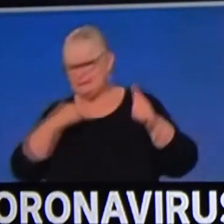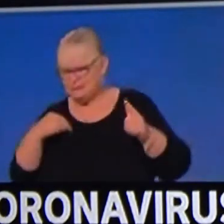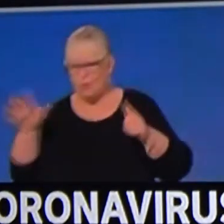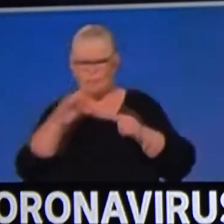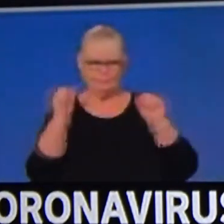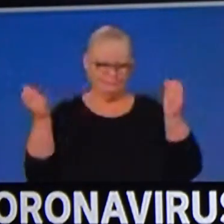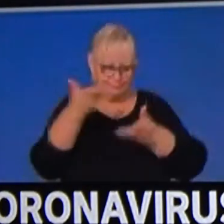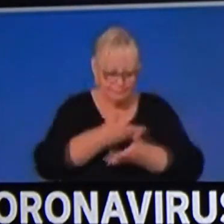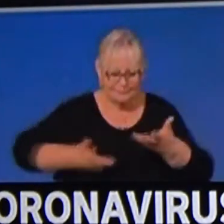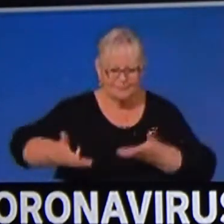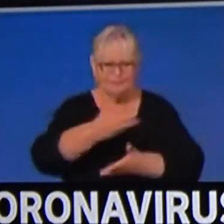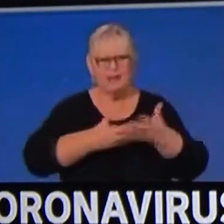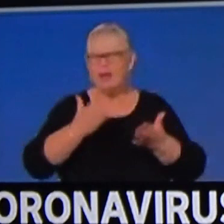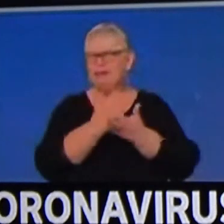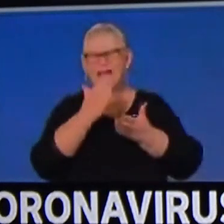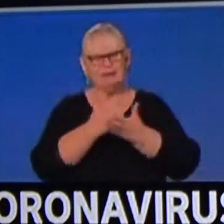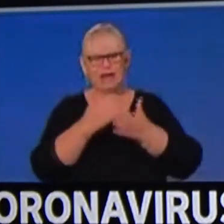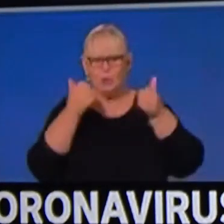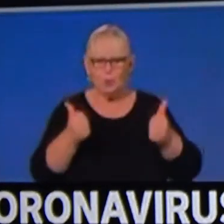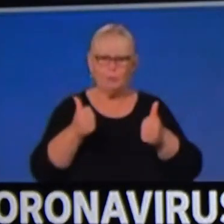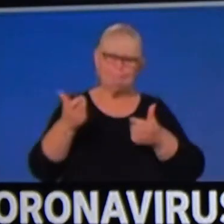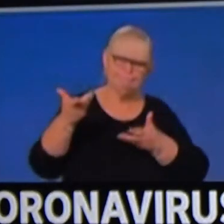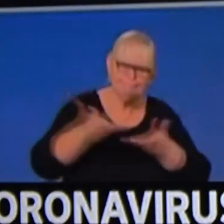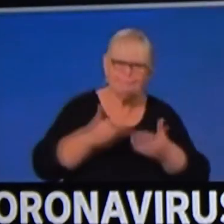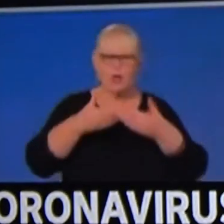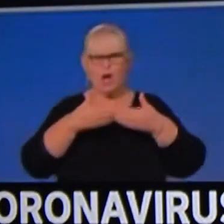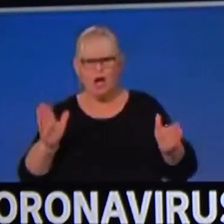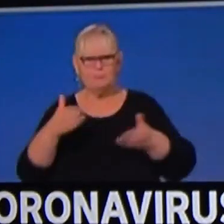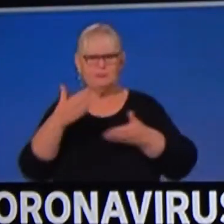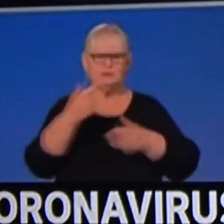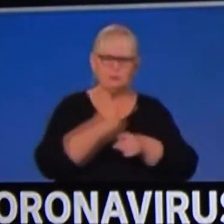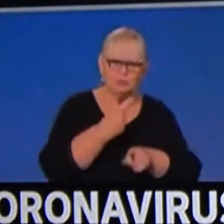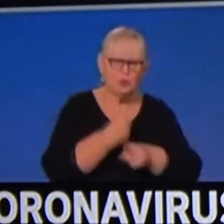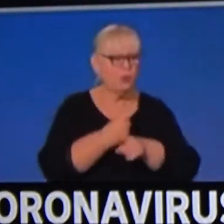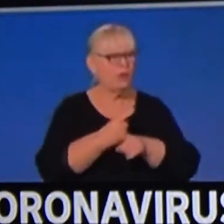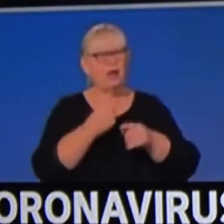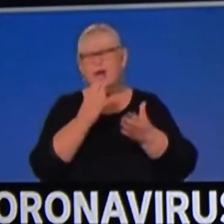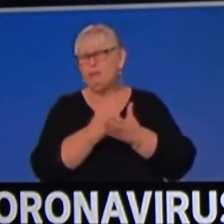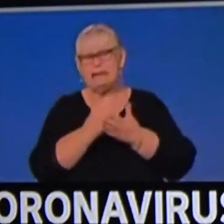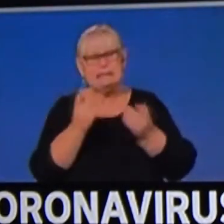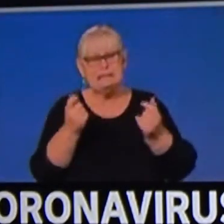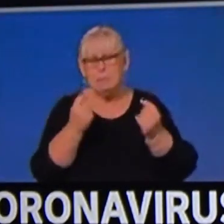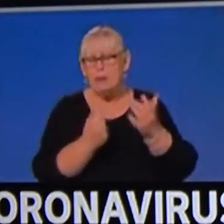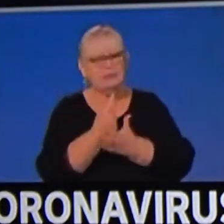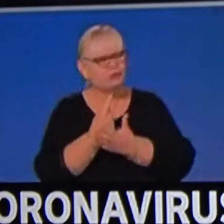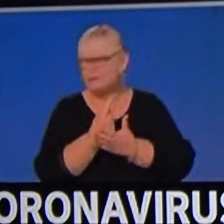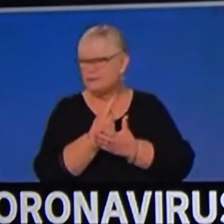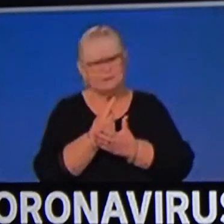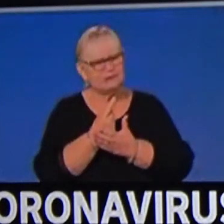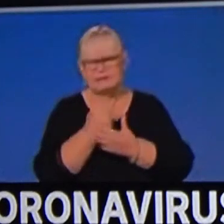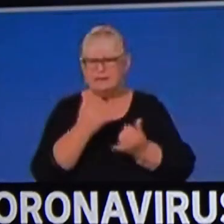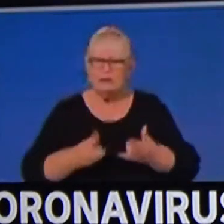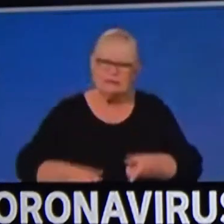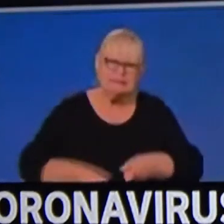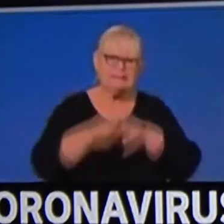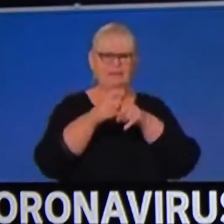the incredibly good faith way they continue to engage in the National Cabinet. The issues that we deal with are not simple. There are difficult